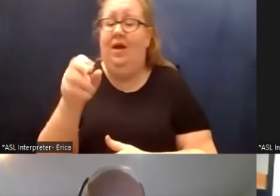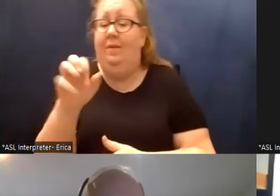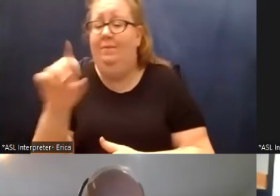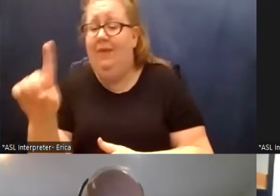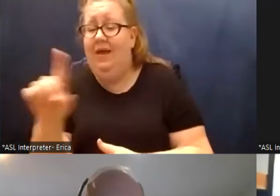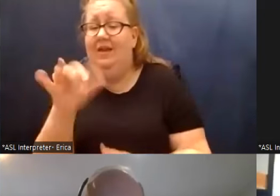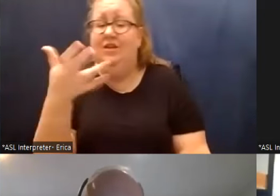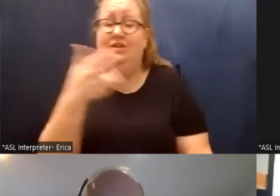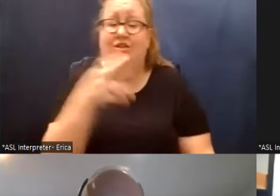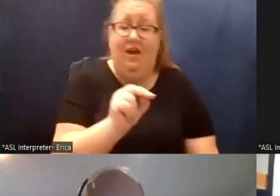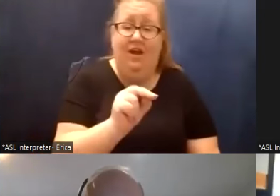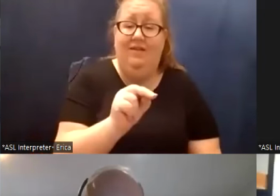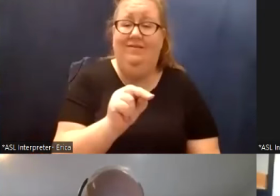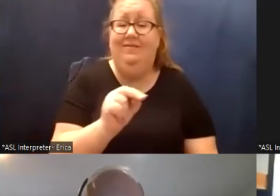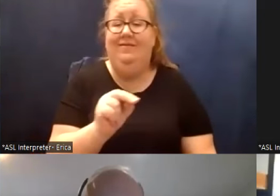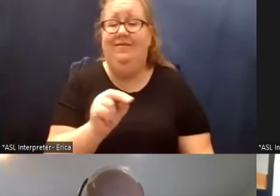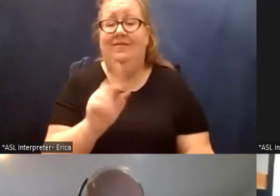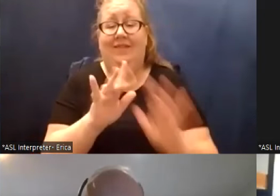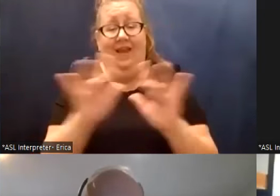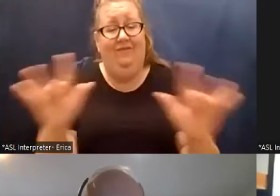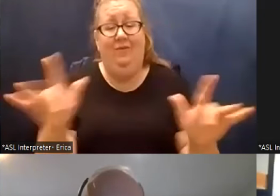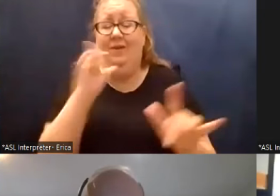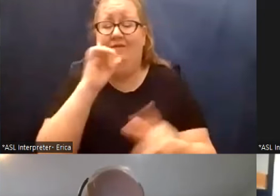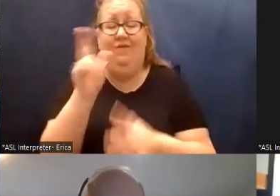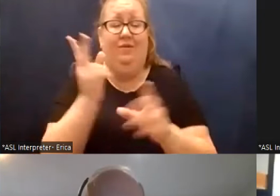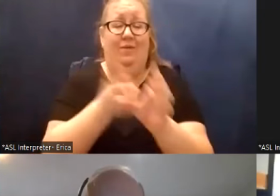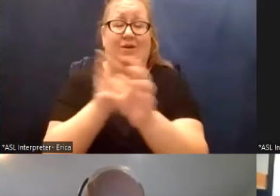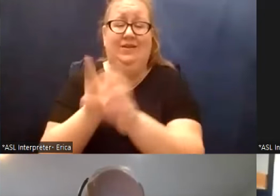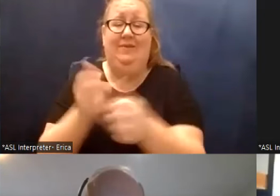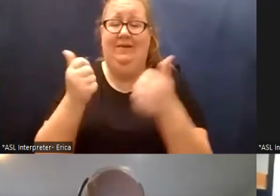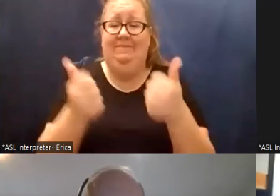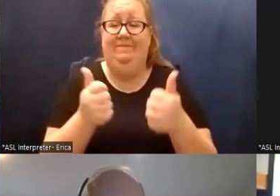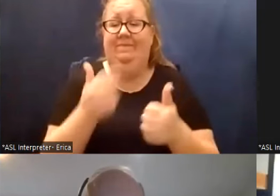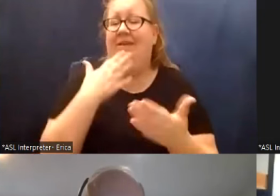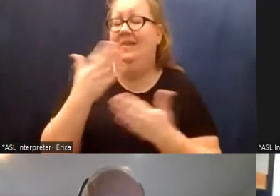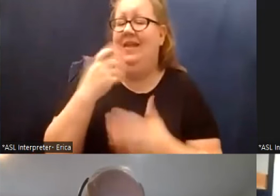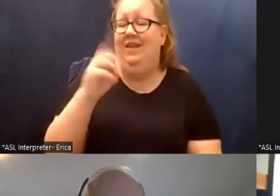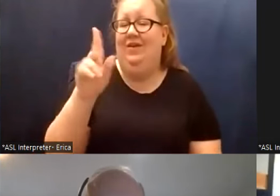John, everyone for participating. Thank you, Carly.